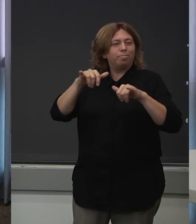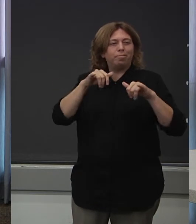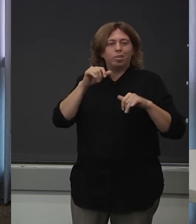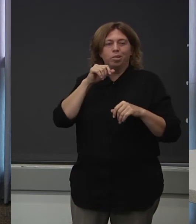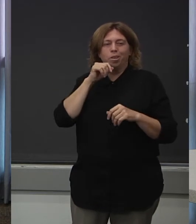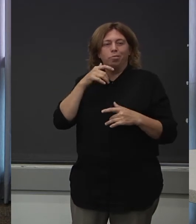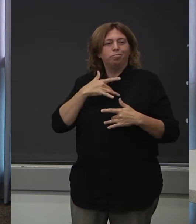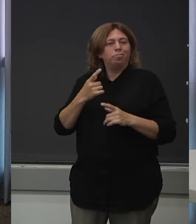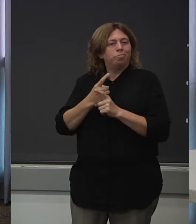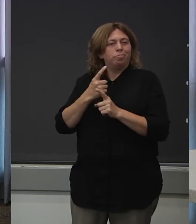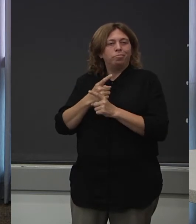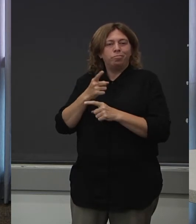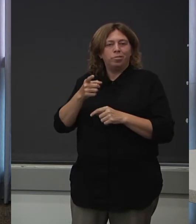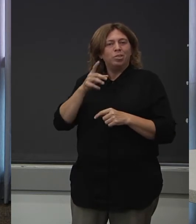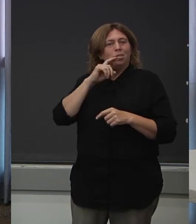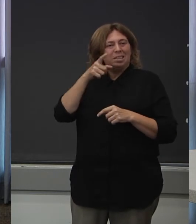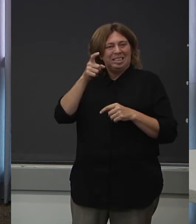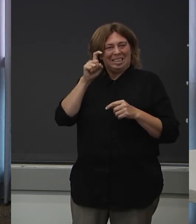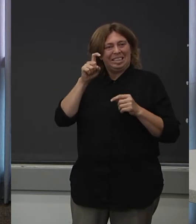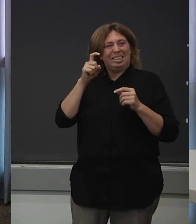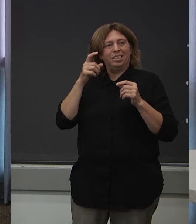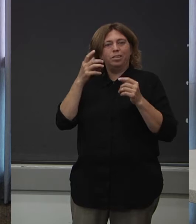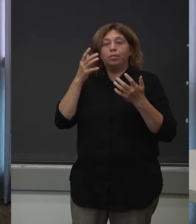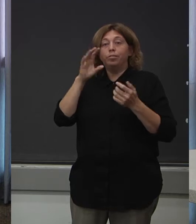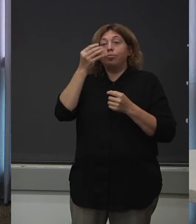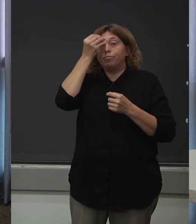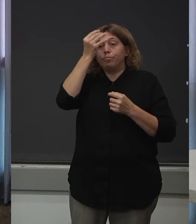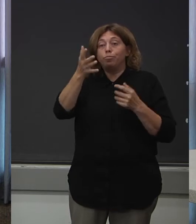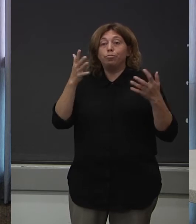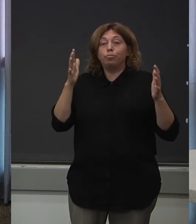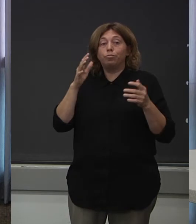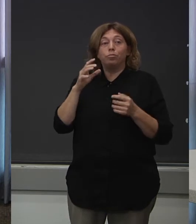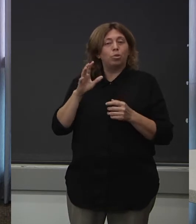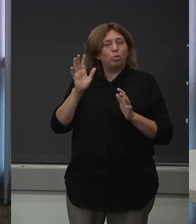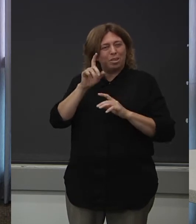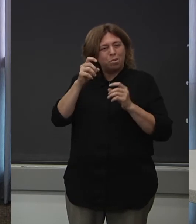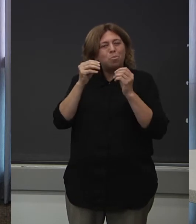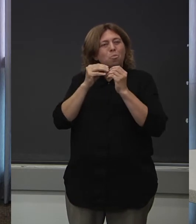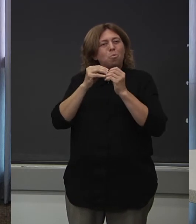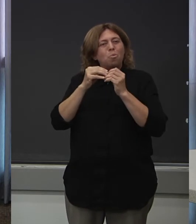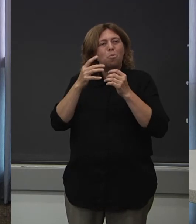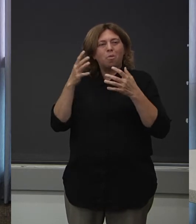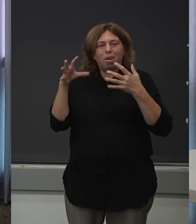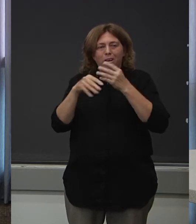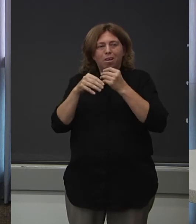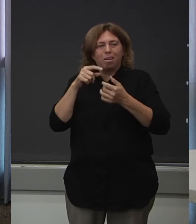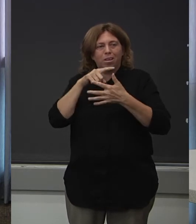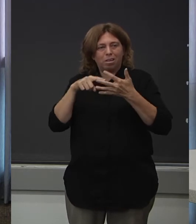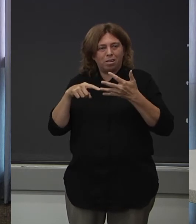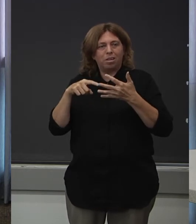that's true of retail establishments. It's also true of transit.